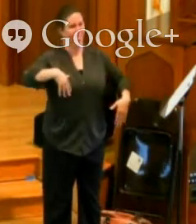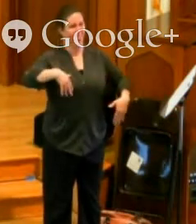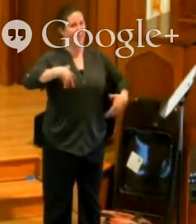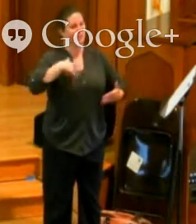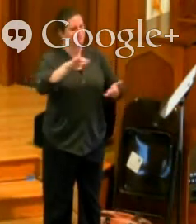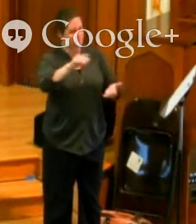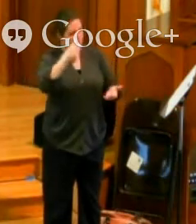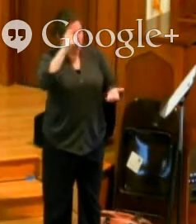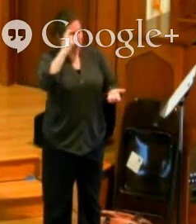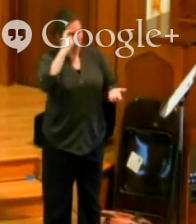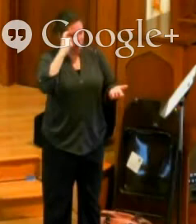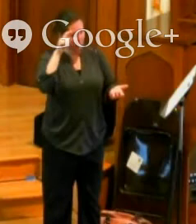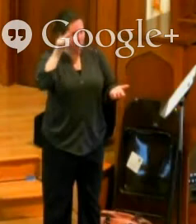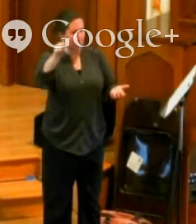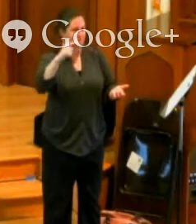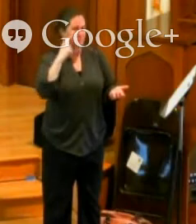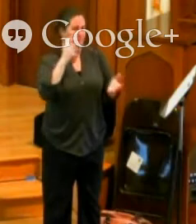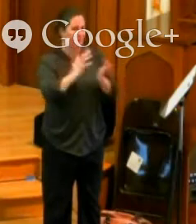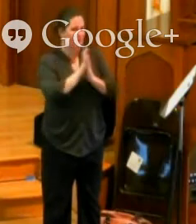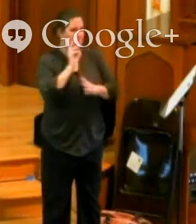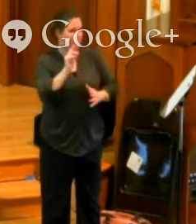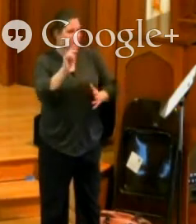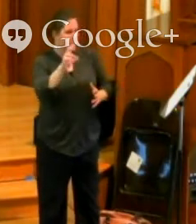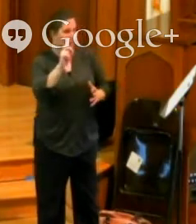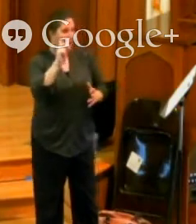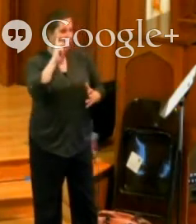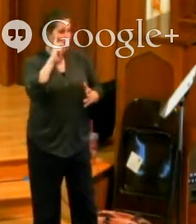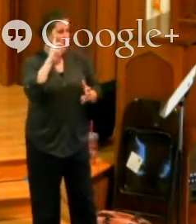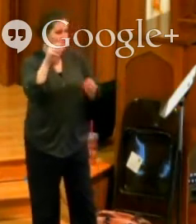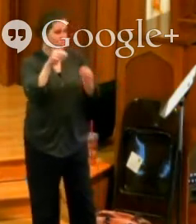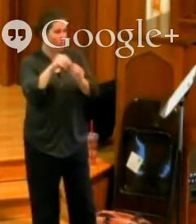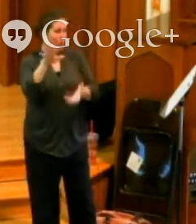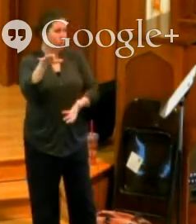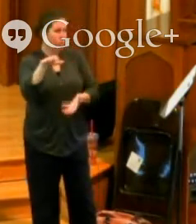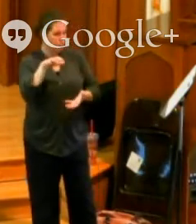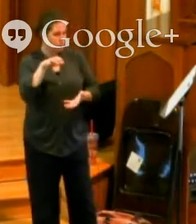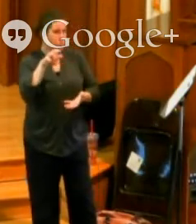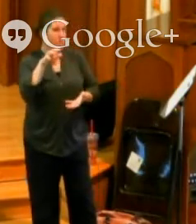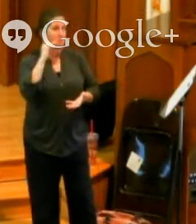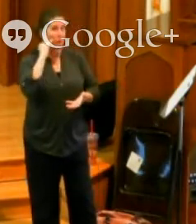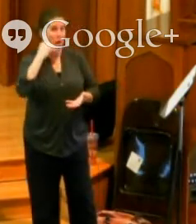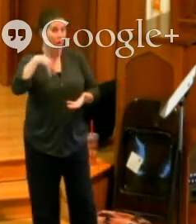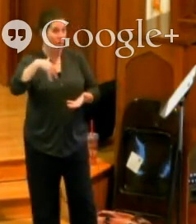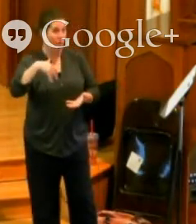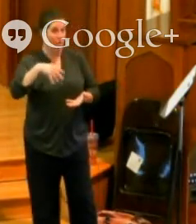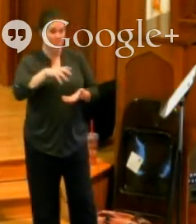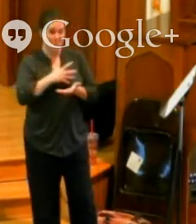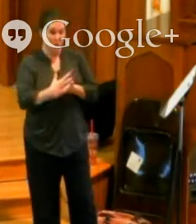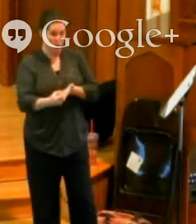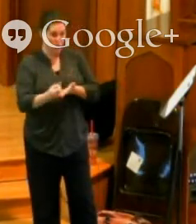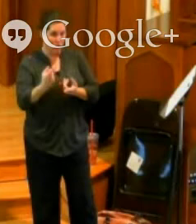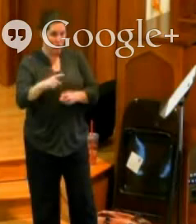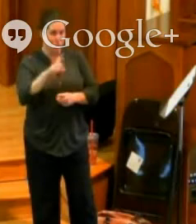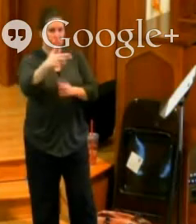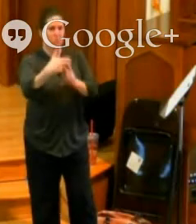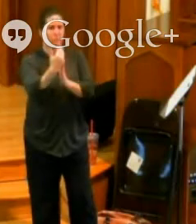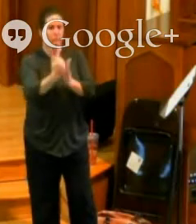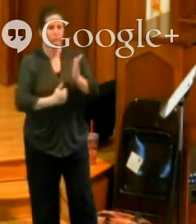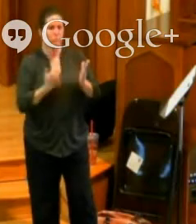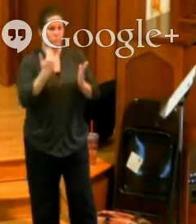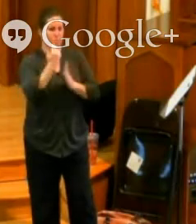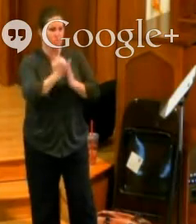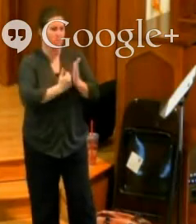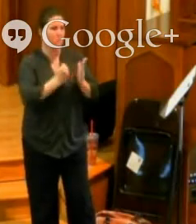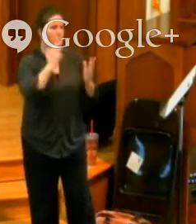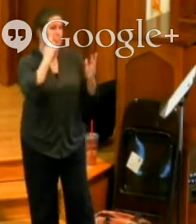that, because I think they might have gotten some more. If not, if they're out of them, they'll get you on a waiting list, because you don't want to miss that DVD. It's really good. So we hope that